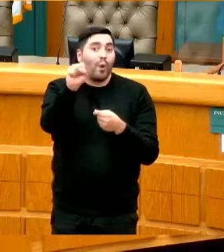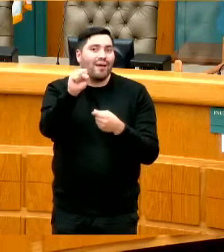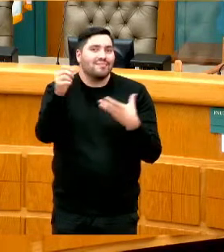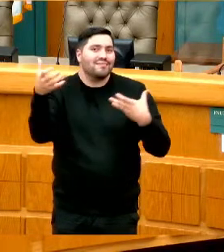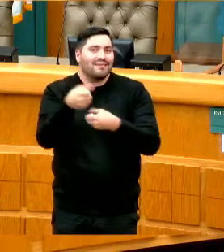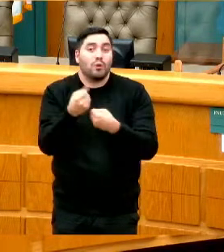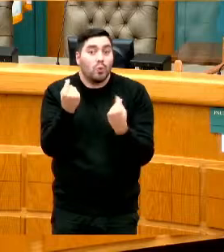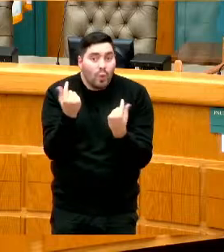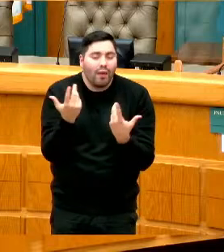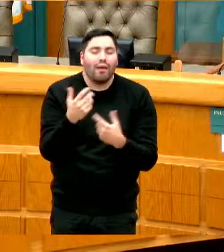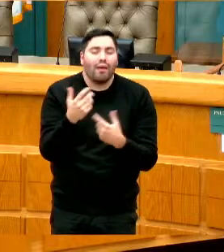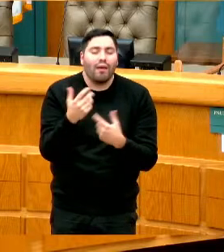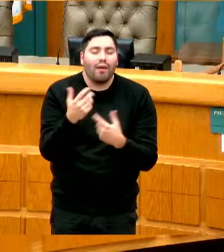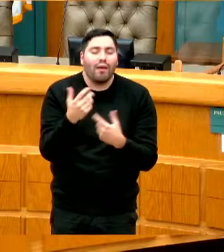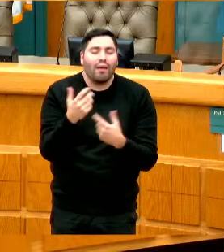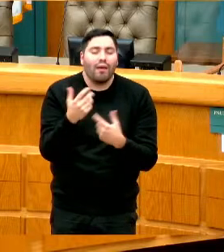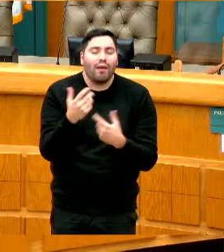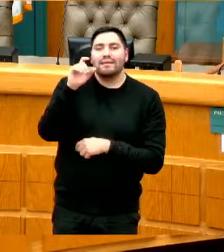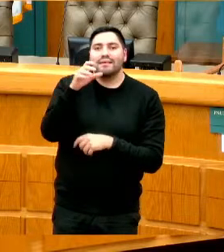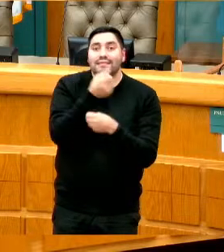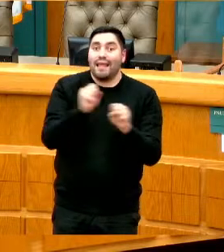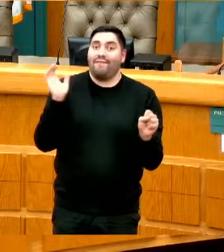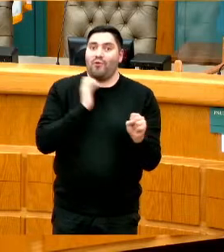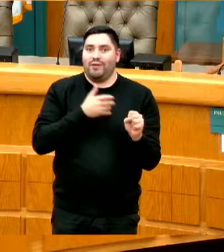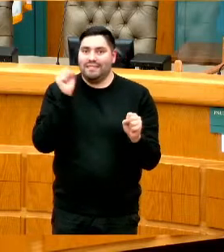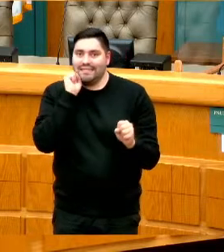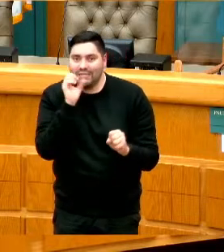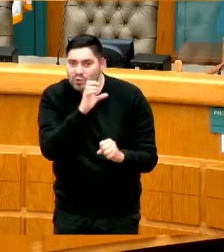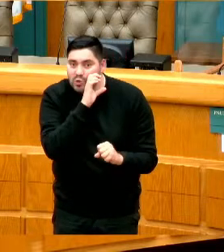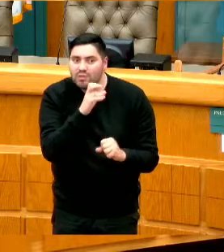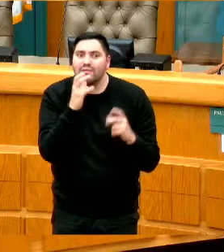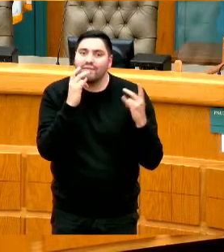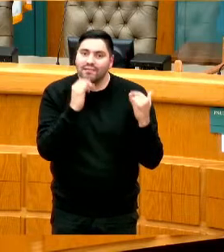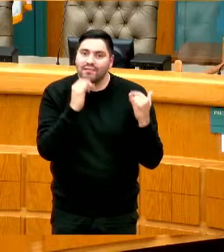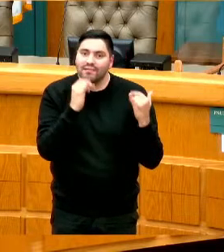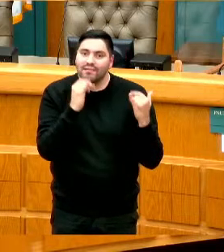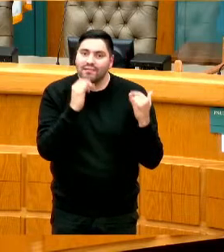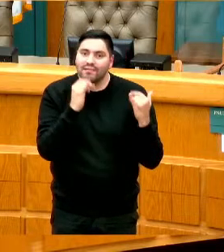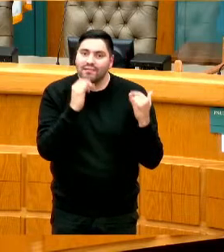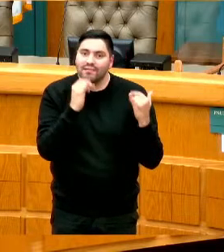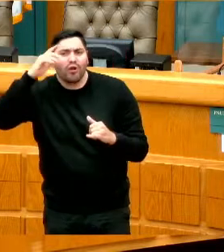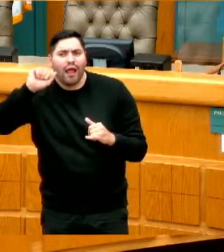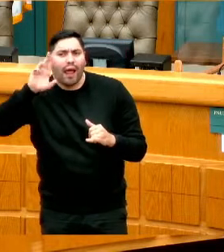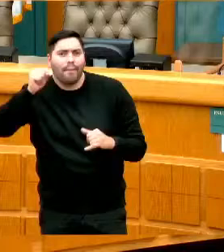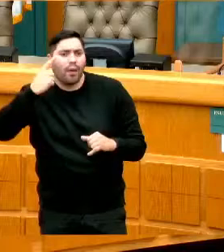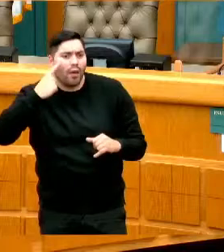To date, that program, which was modeled statewide after Governor Abbott heard about it,